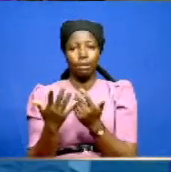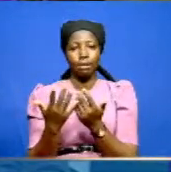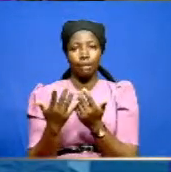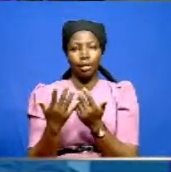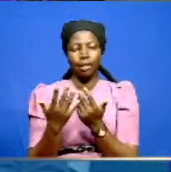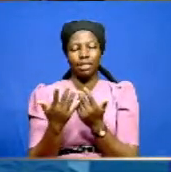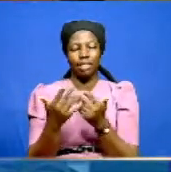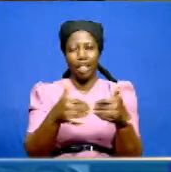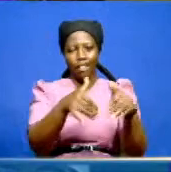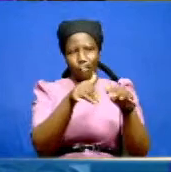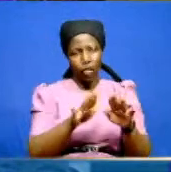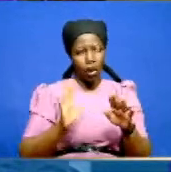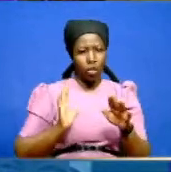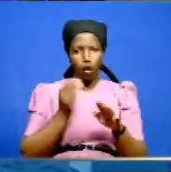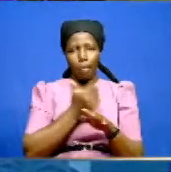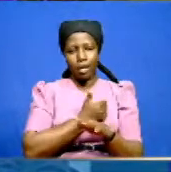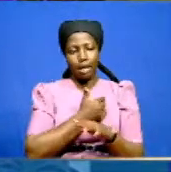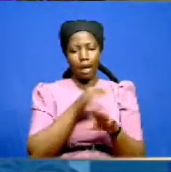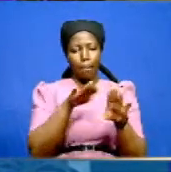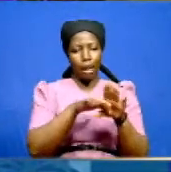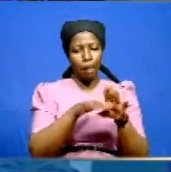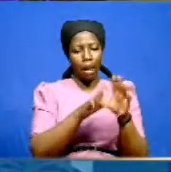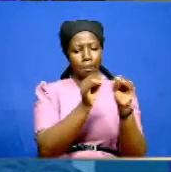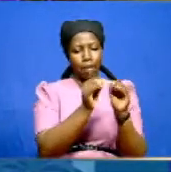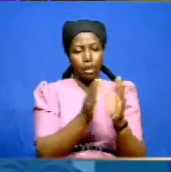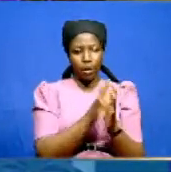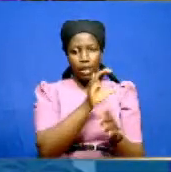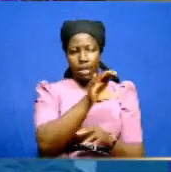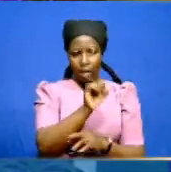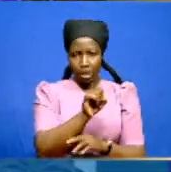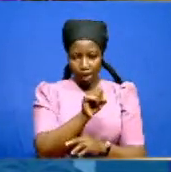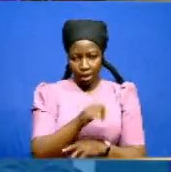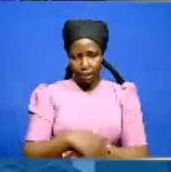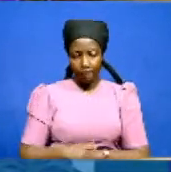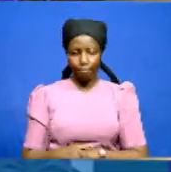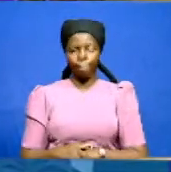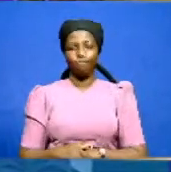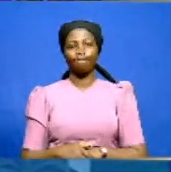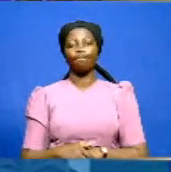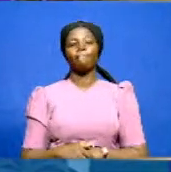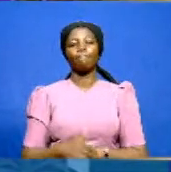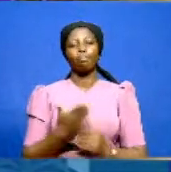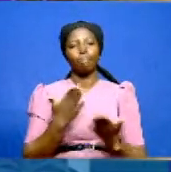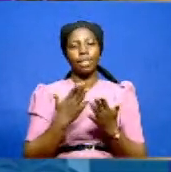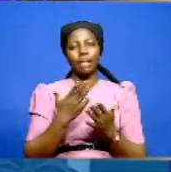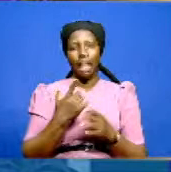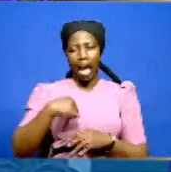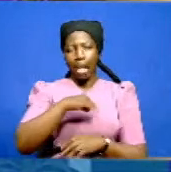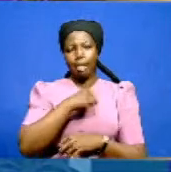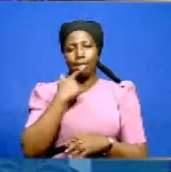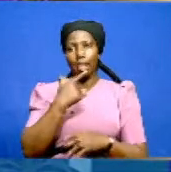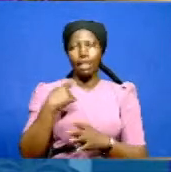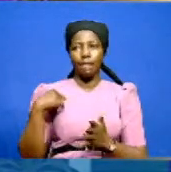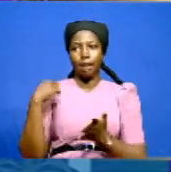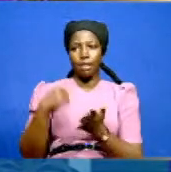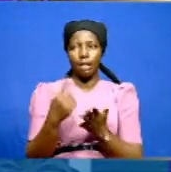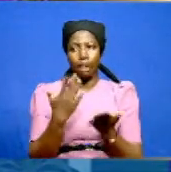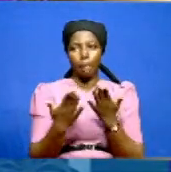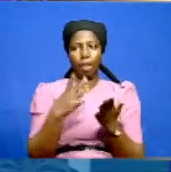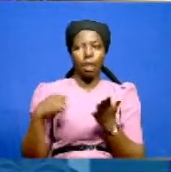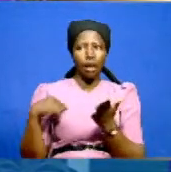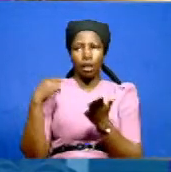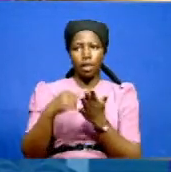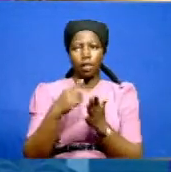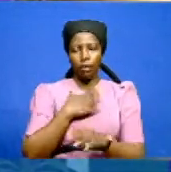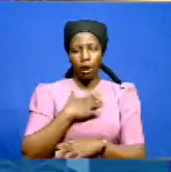funeral committee members, meet the CS over there. So may we say the grace. May the grace of